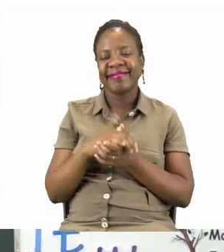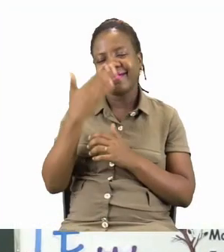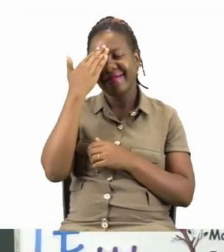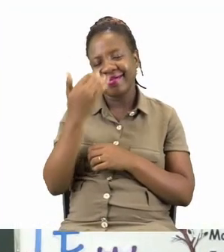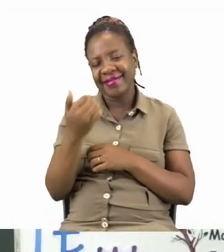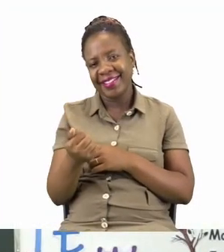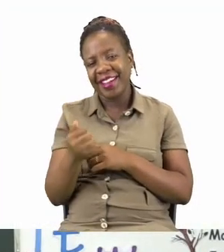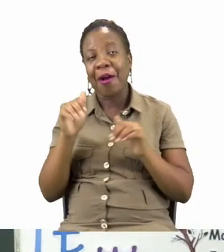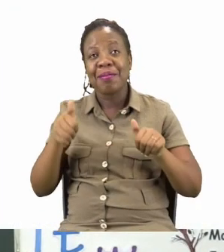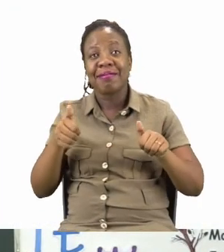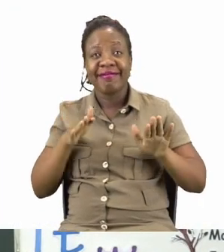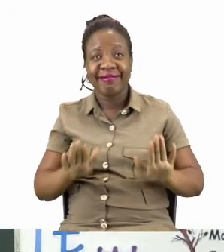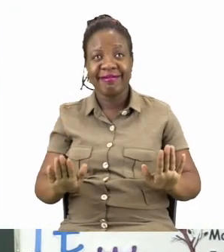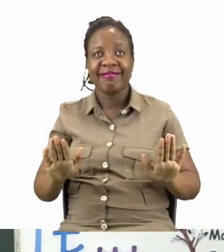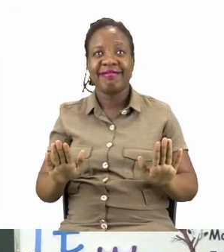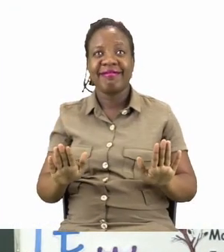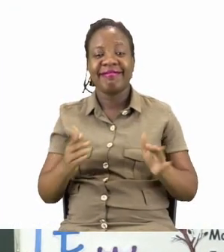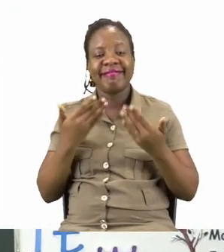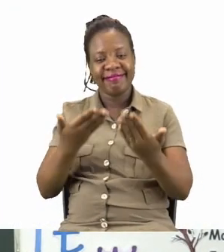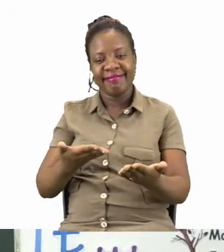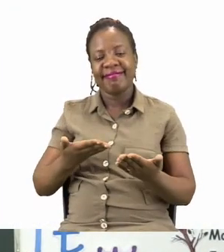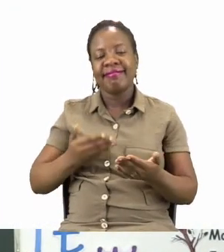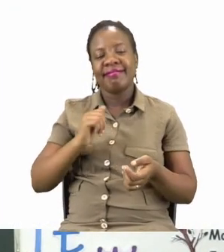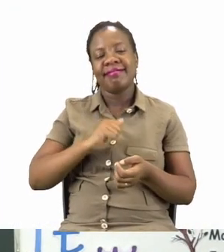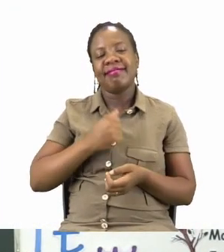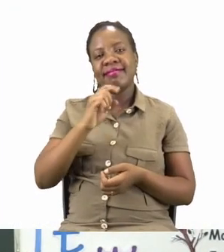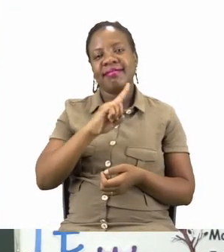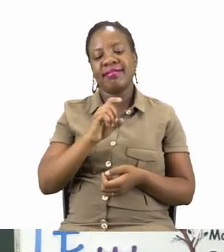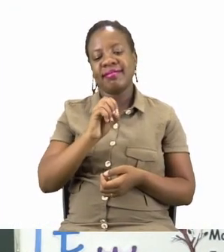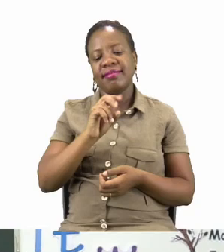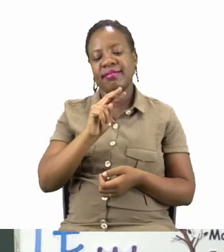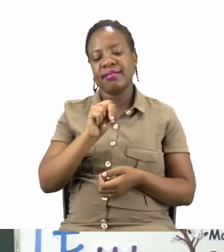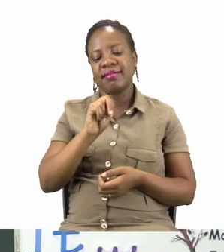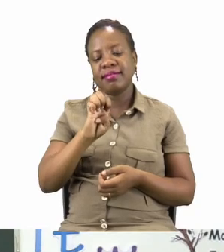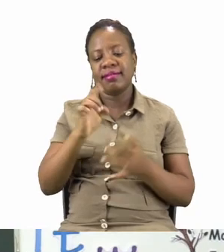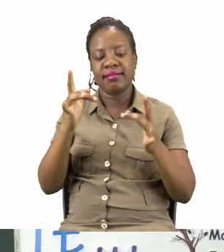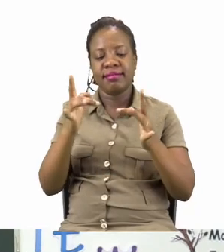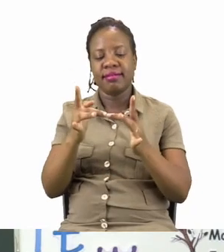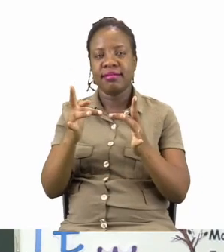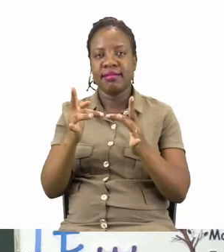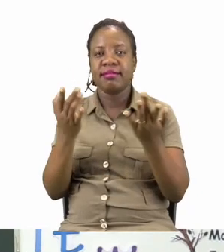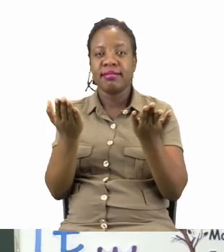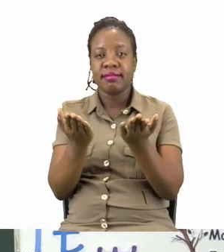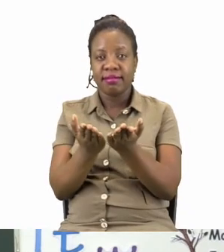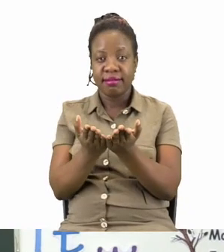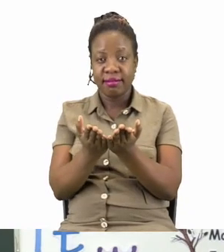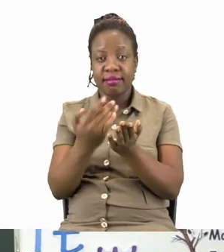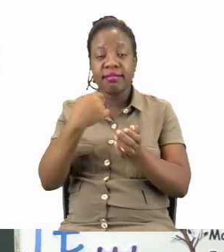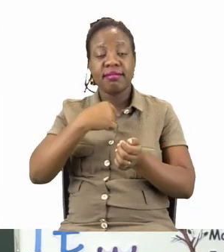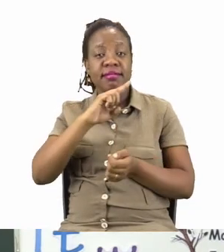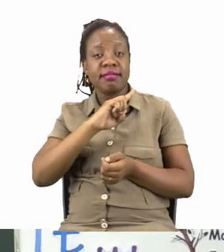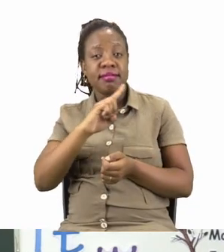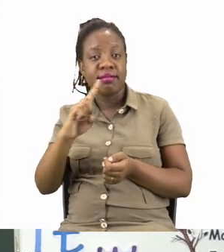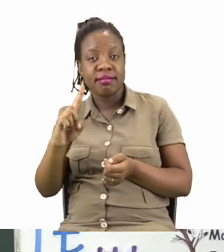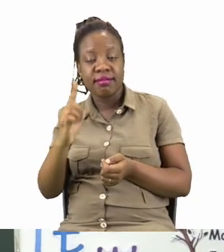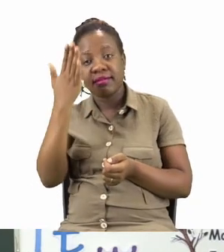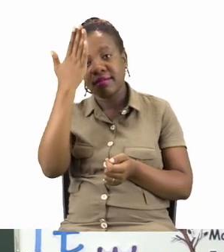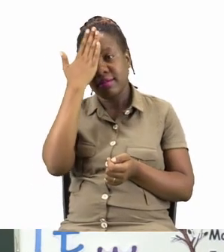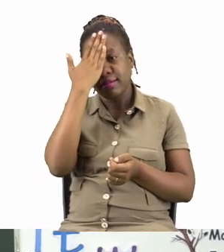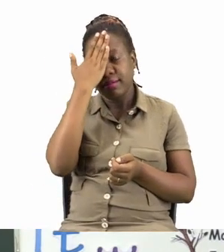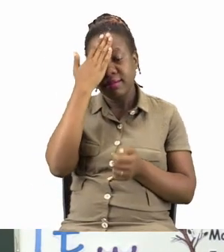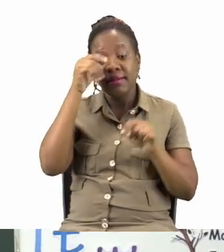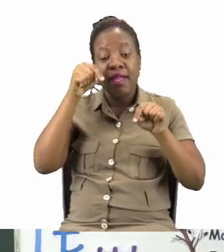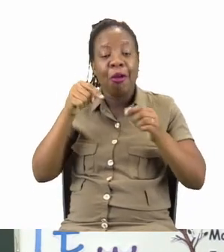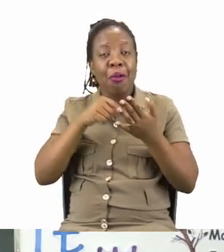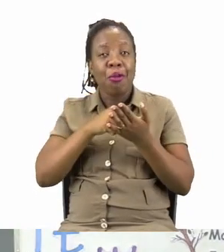Hello boys and girls, welcome to My Zone Online School. I'm Teacher Hartum and our theme